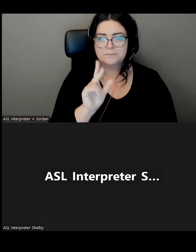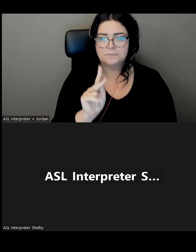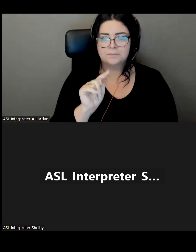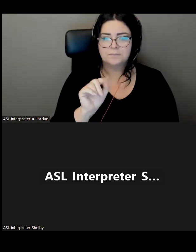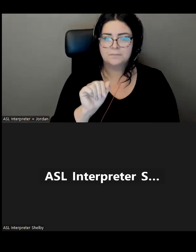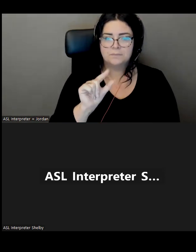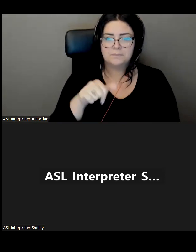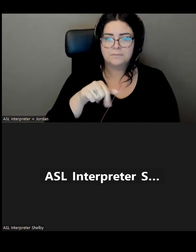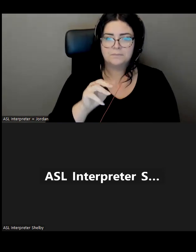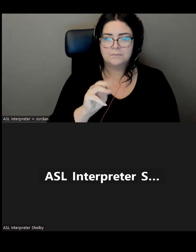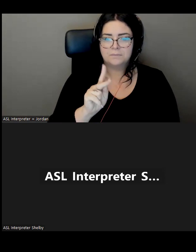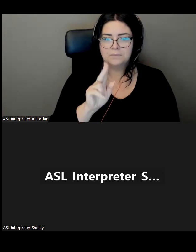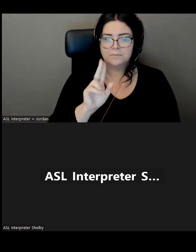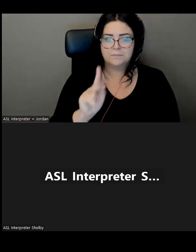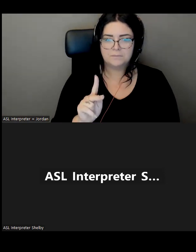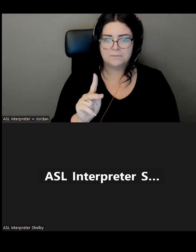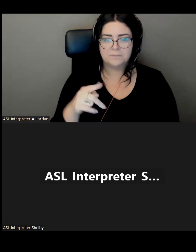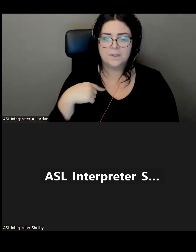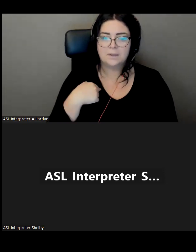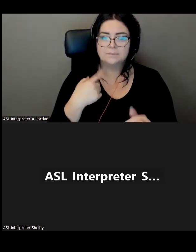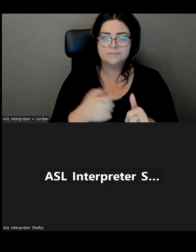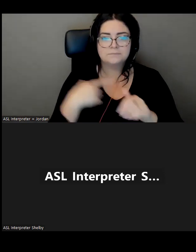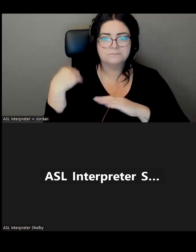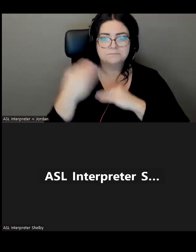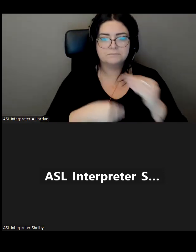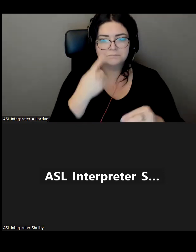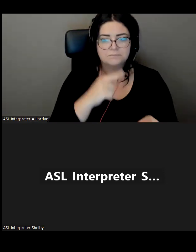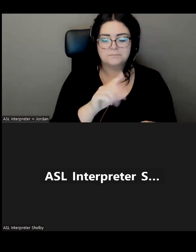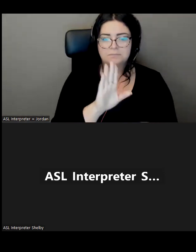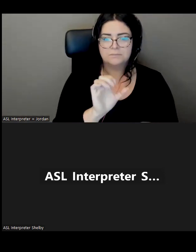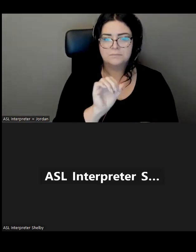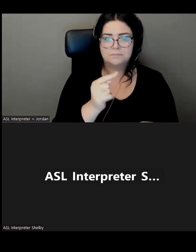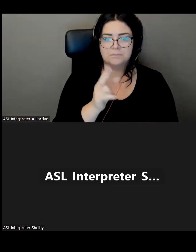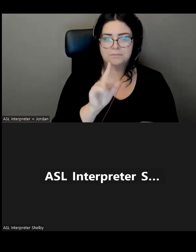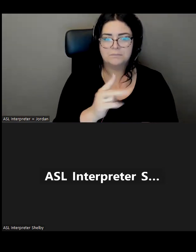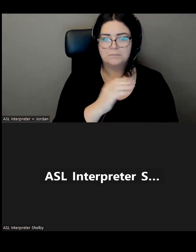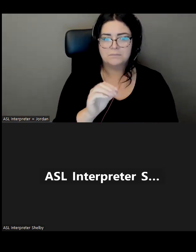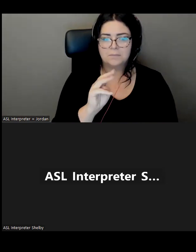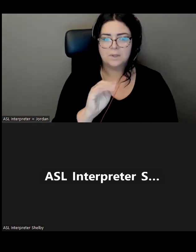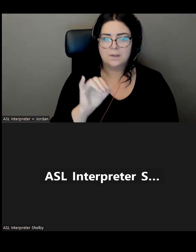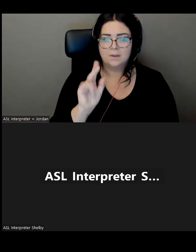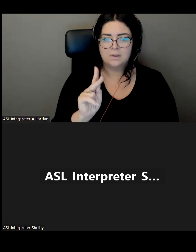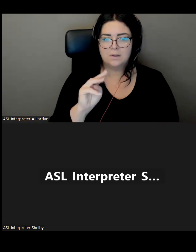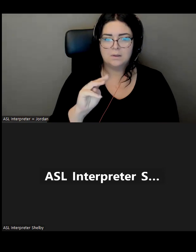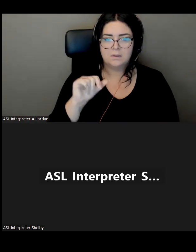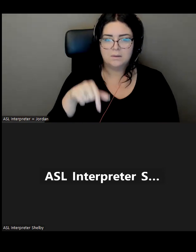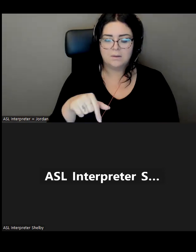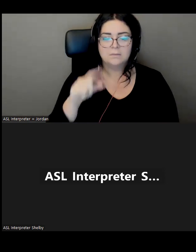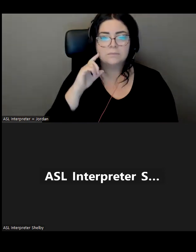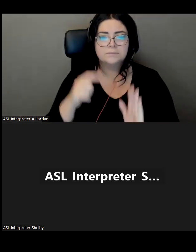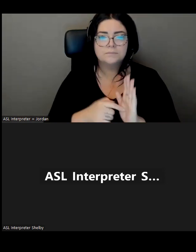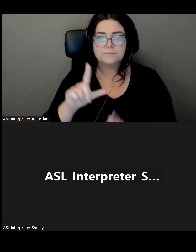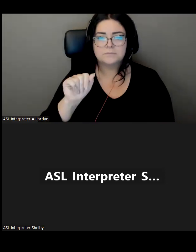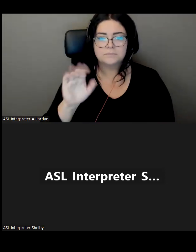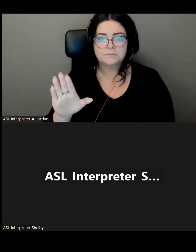Ukta-Unguk as the unceded traditional territory of the Beothuk and the Mi'kmaq. And we acknowledge Labrador as the traditional and